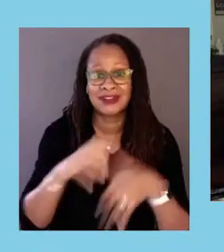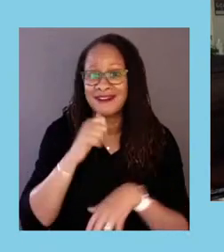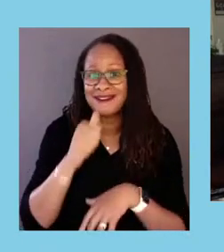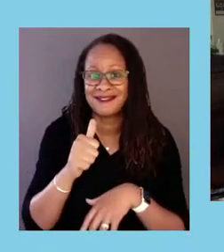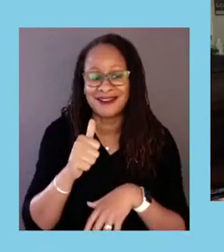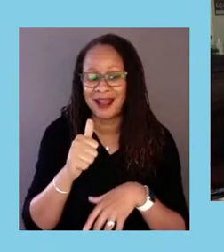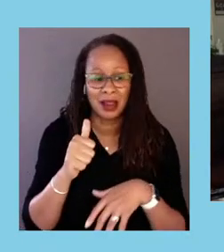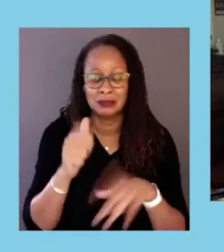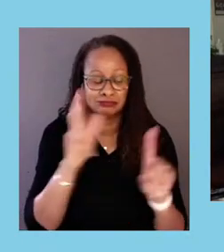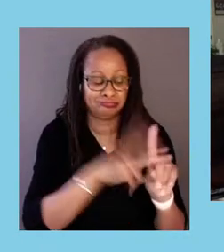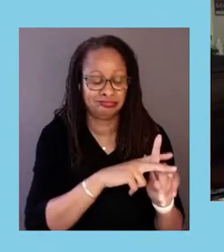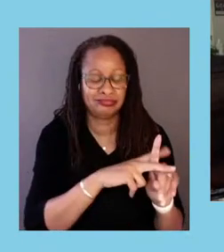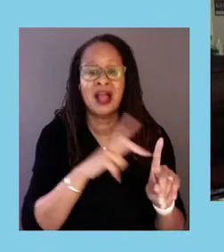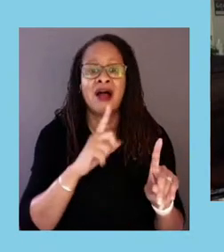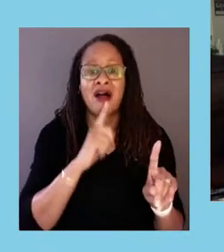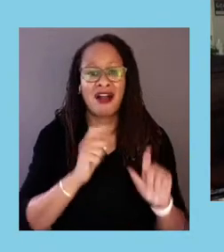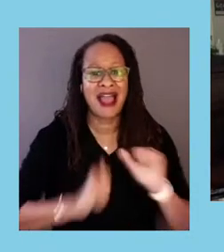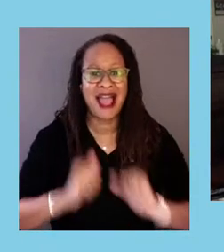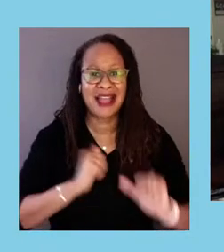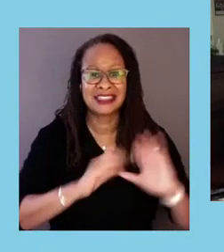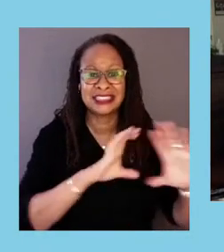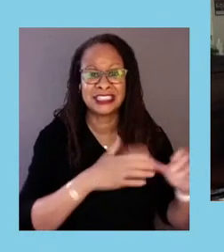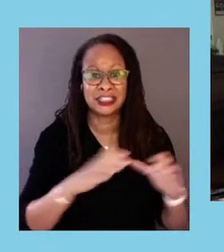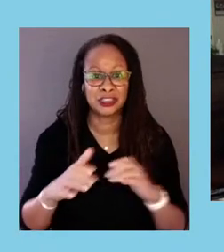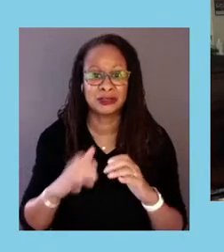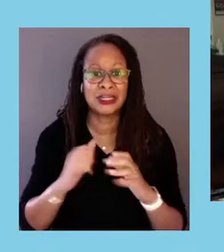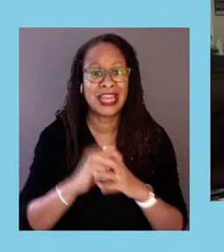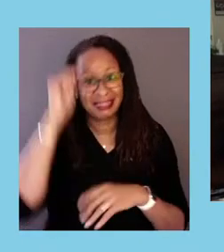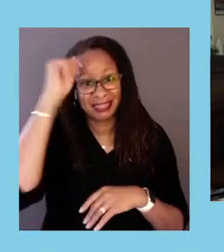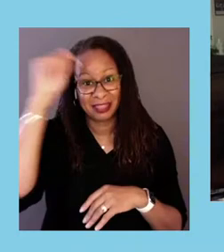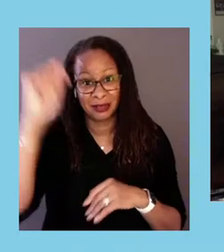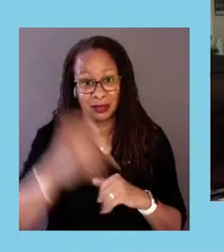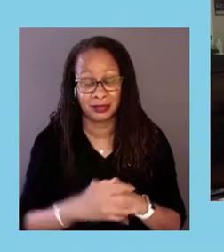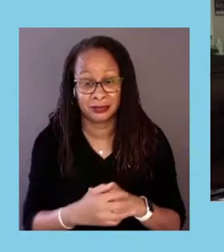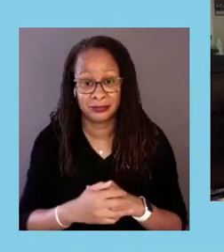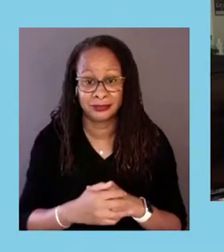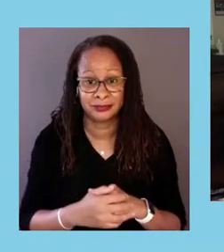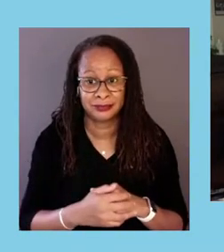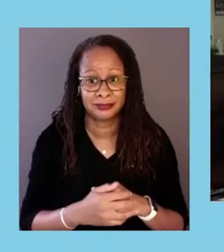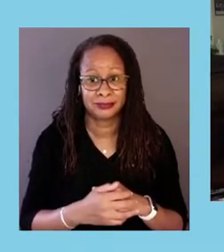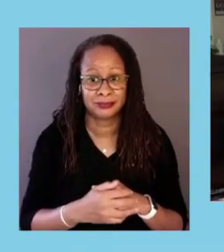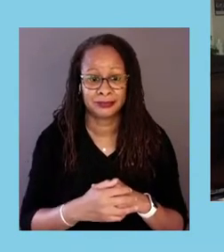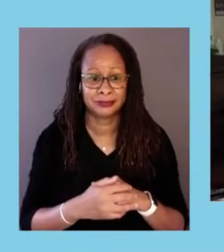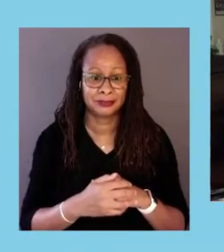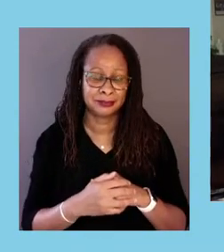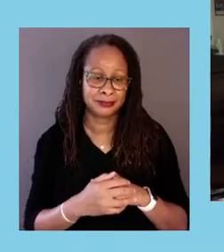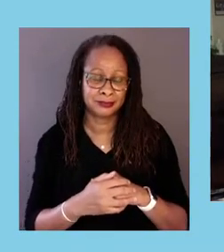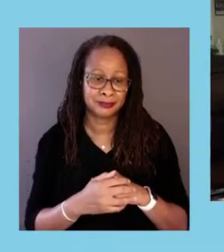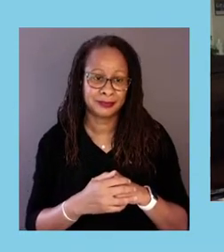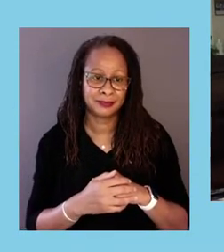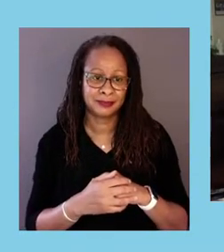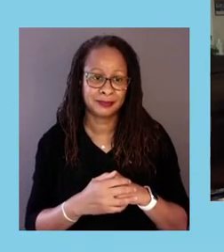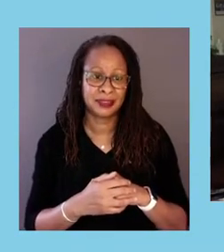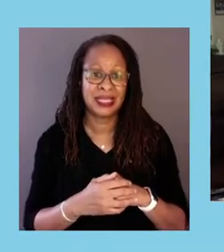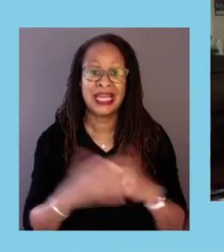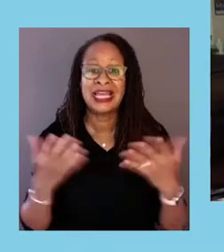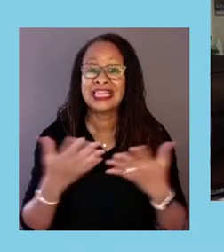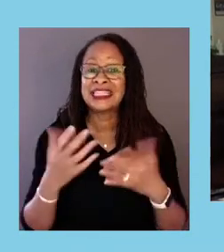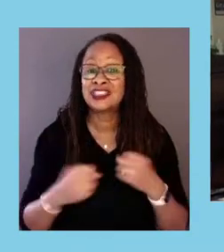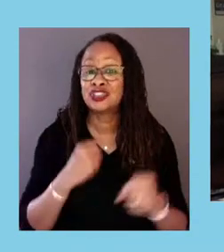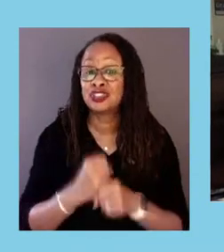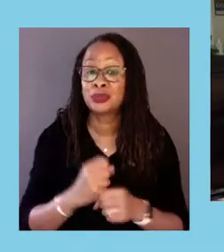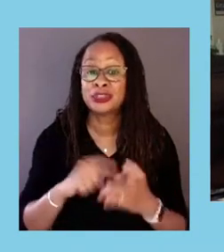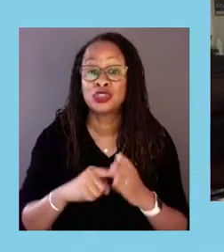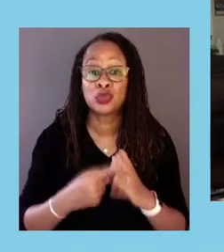the acting categories, right? In theory, not saying that that's, we obviously see what happens. But this year, what we start to see